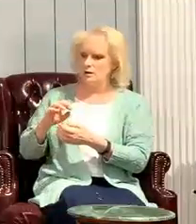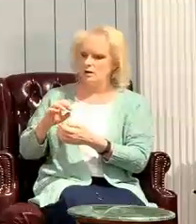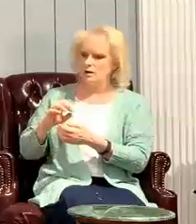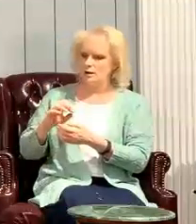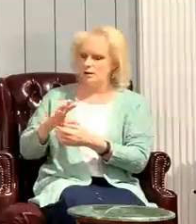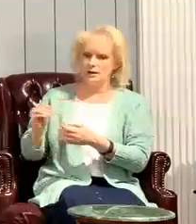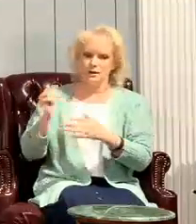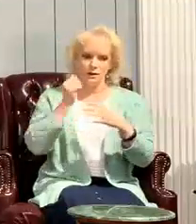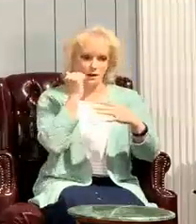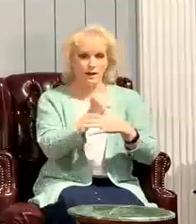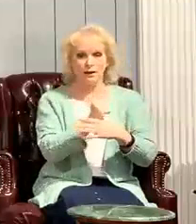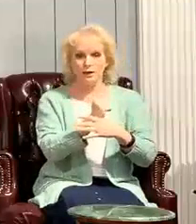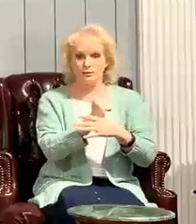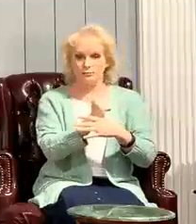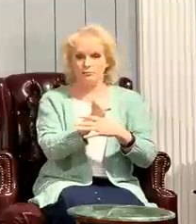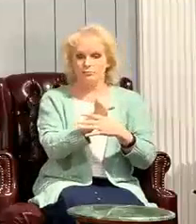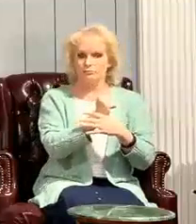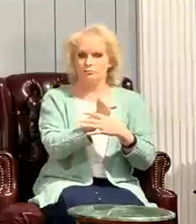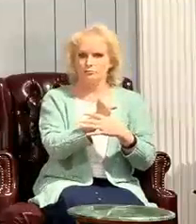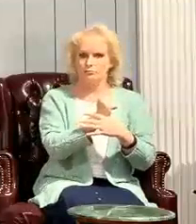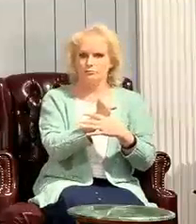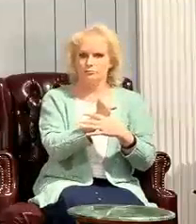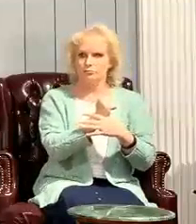And Abram takes this